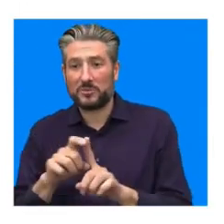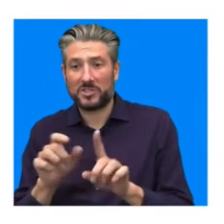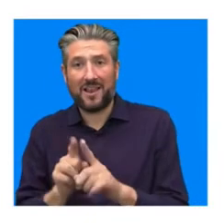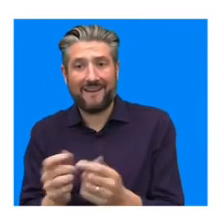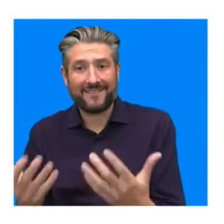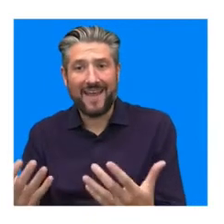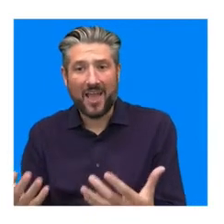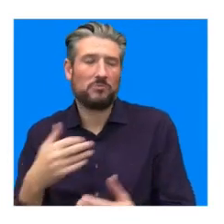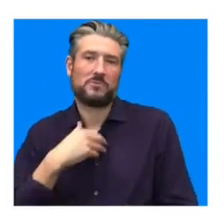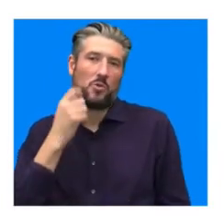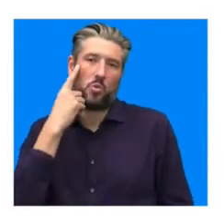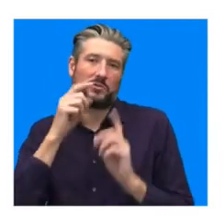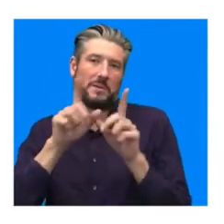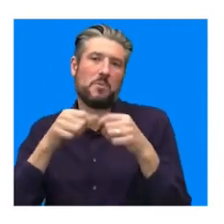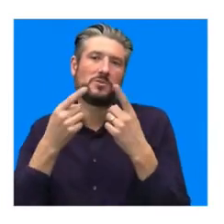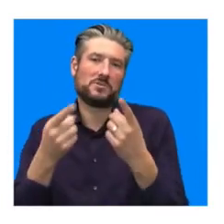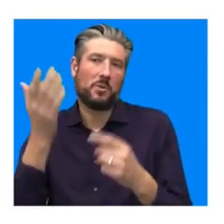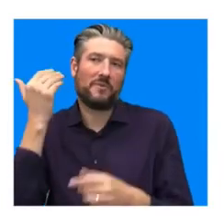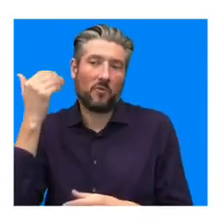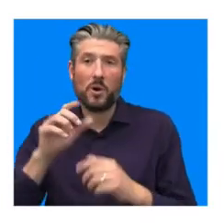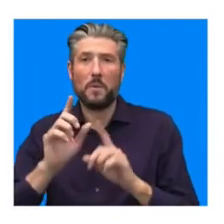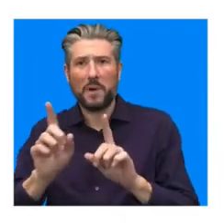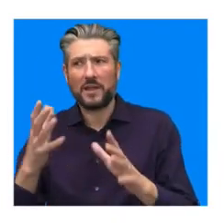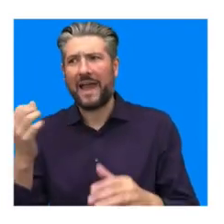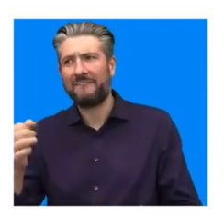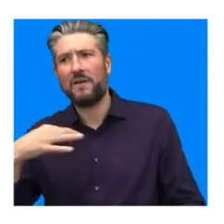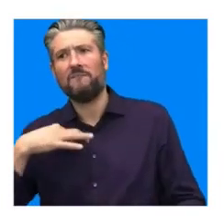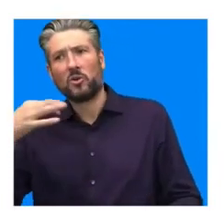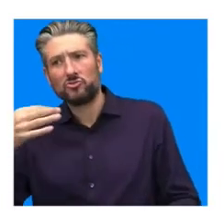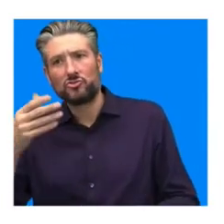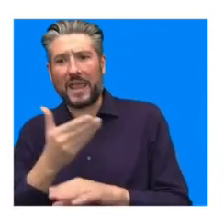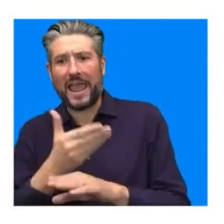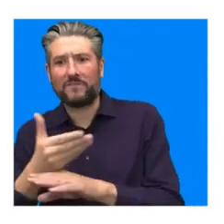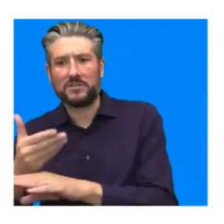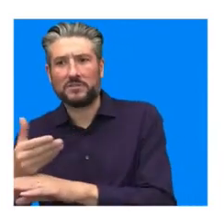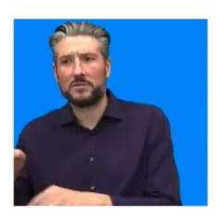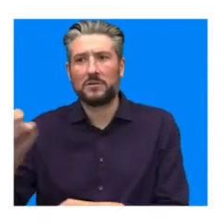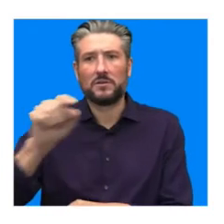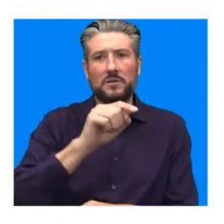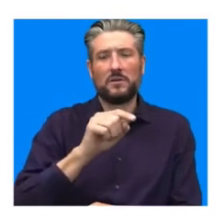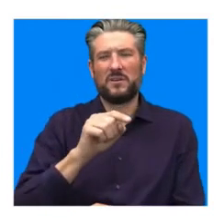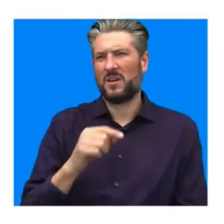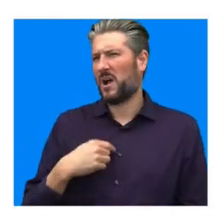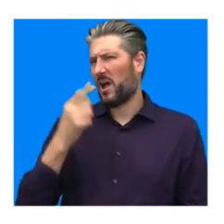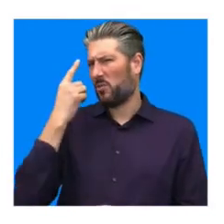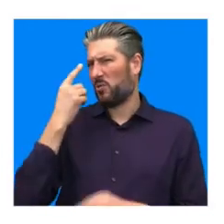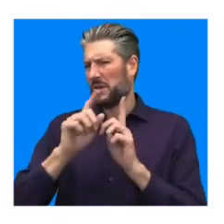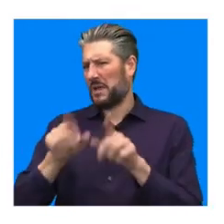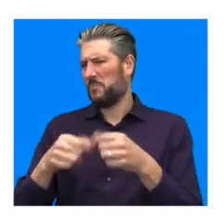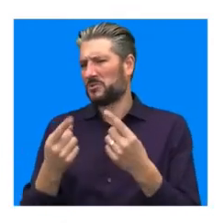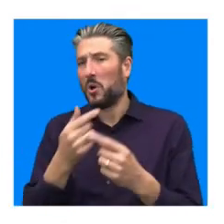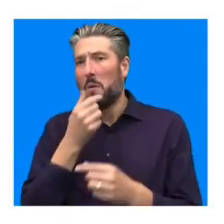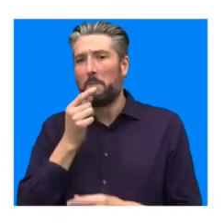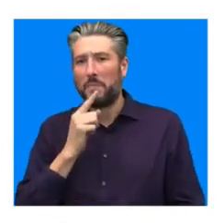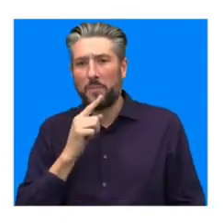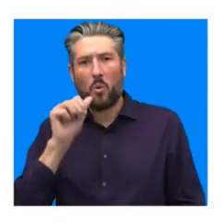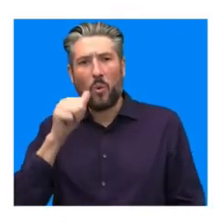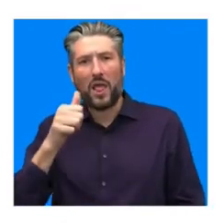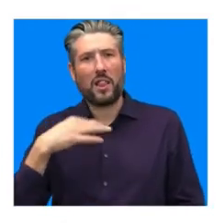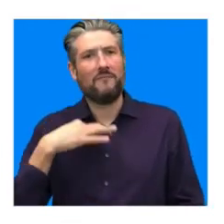by voluntary efforts, which I used to think was a oxymoron, because no one was going to do anything voluntarily. But look at all the